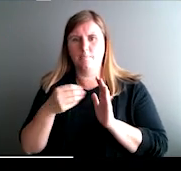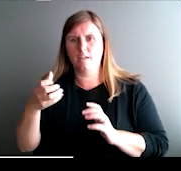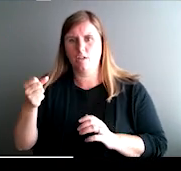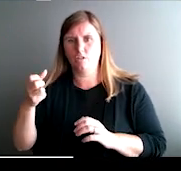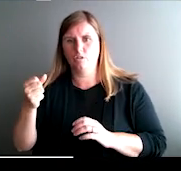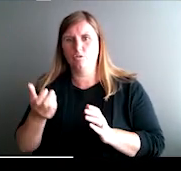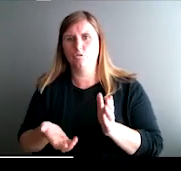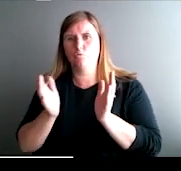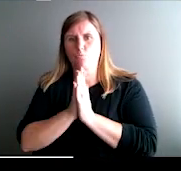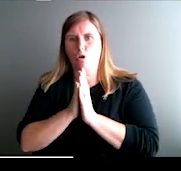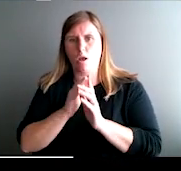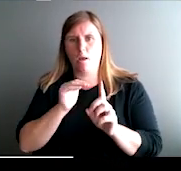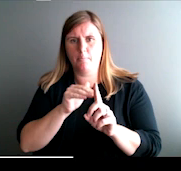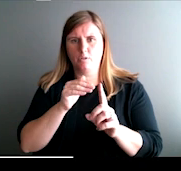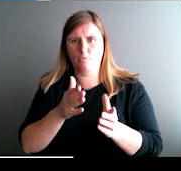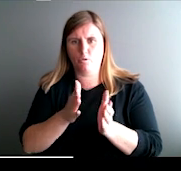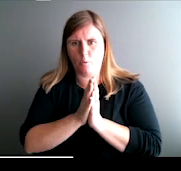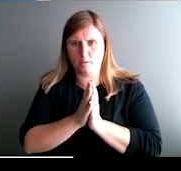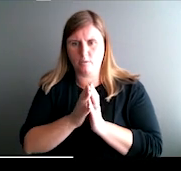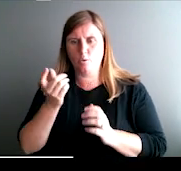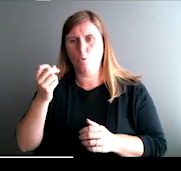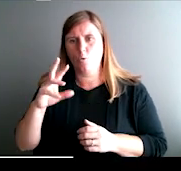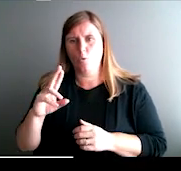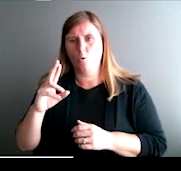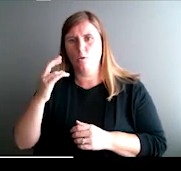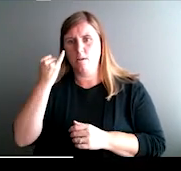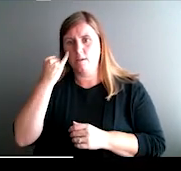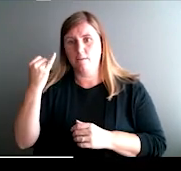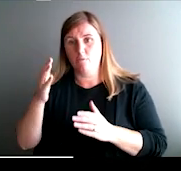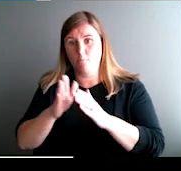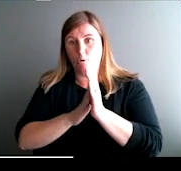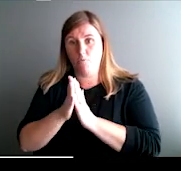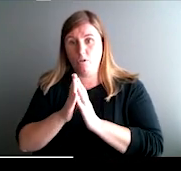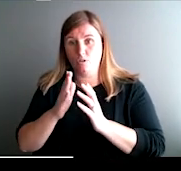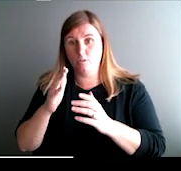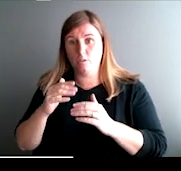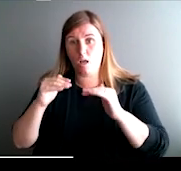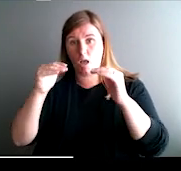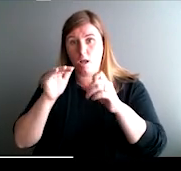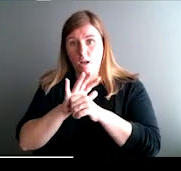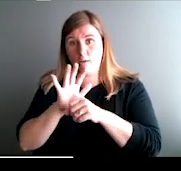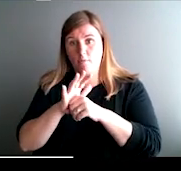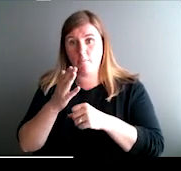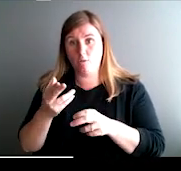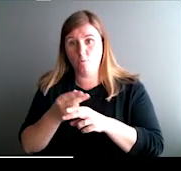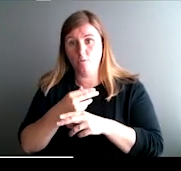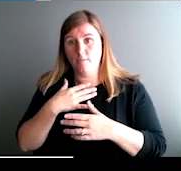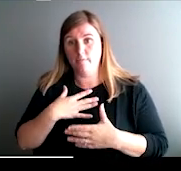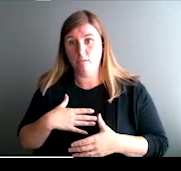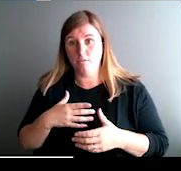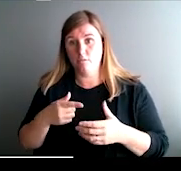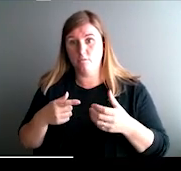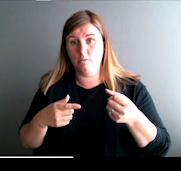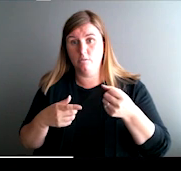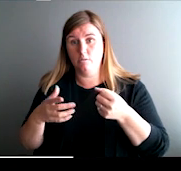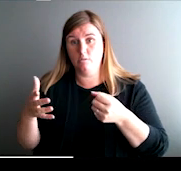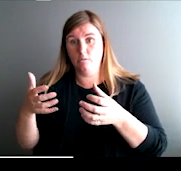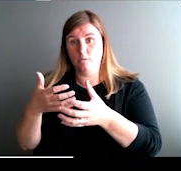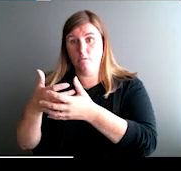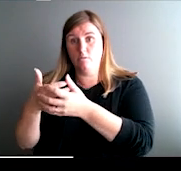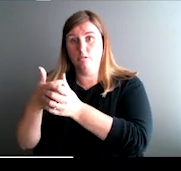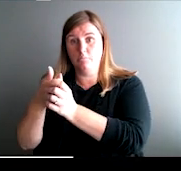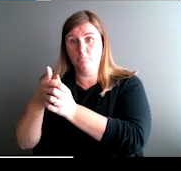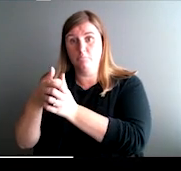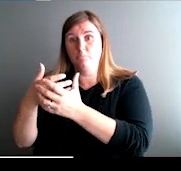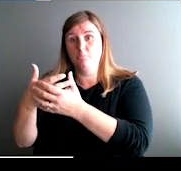prompt the request. Or if motivation's high enough, I may simply use a little physical prompt, gesture their hand up, push